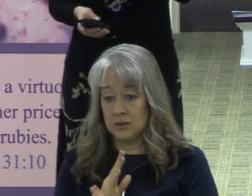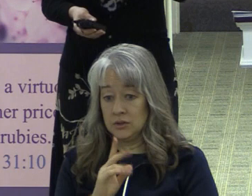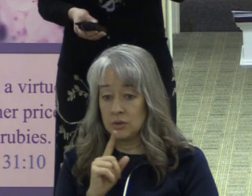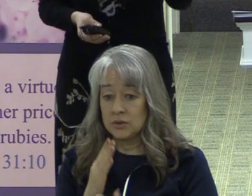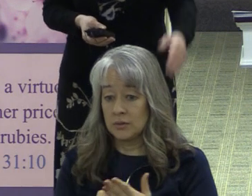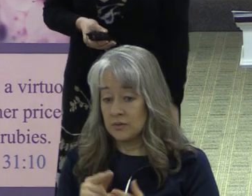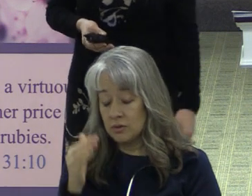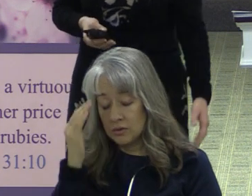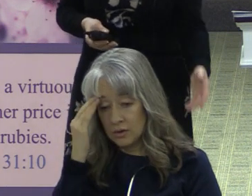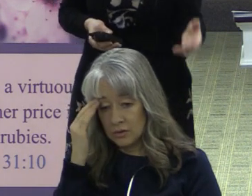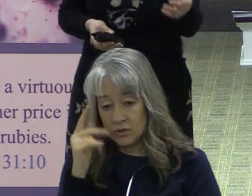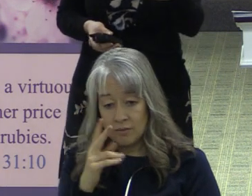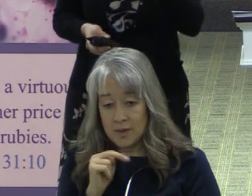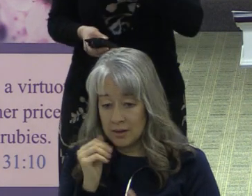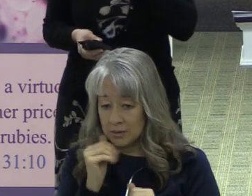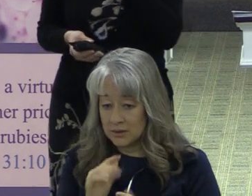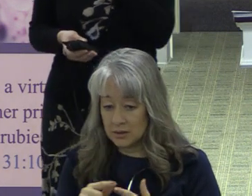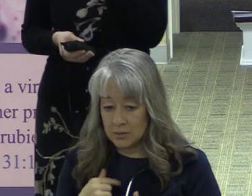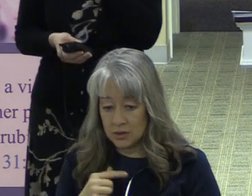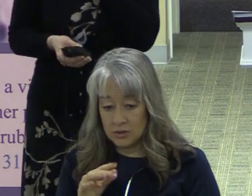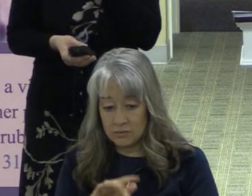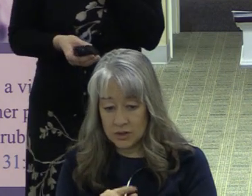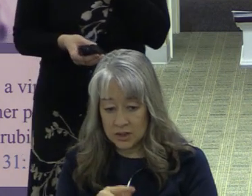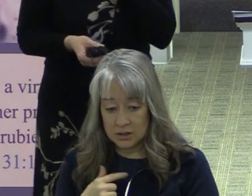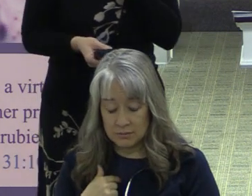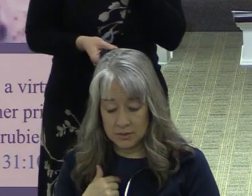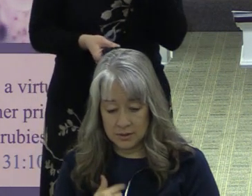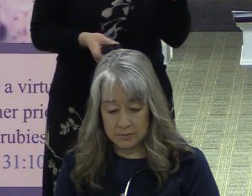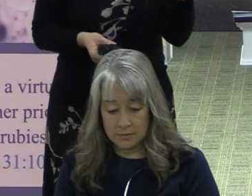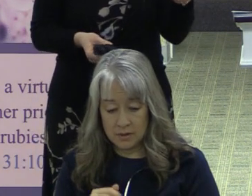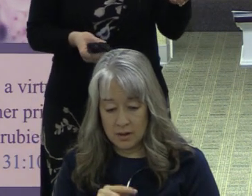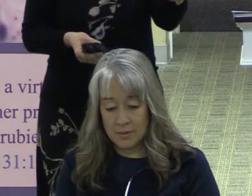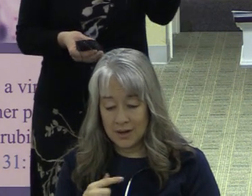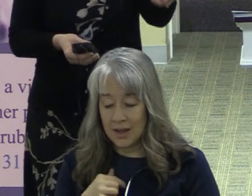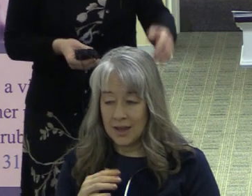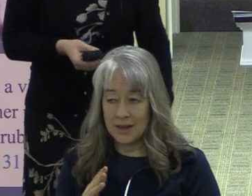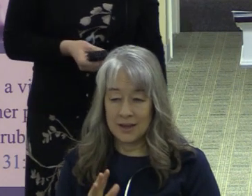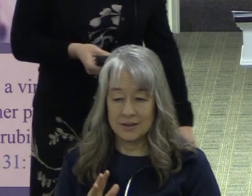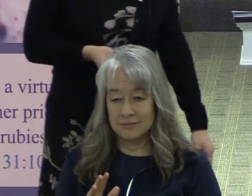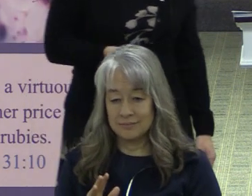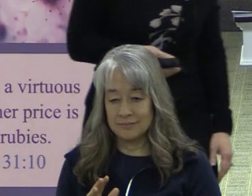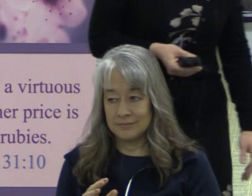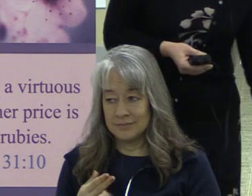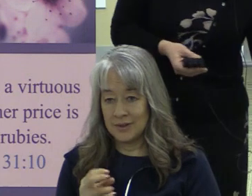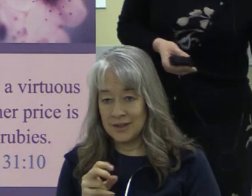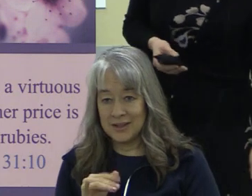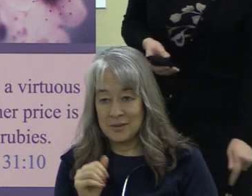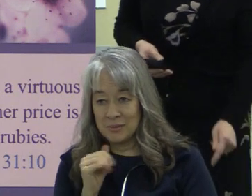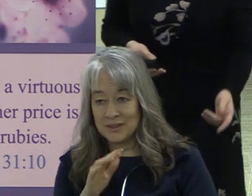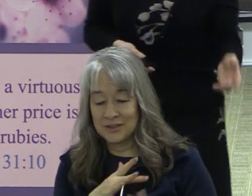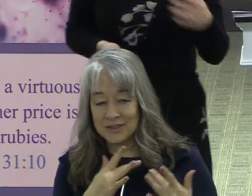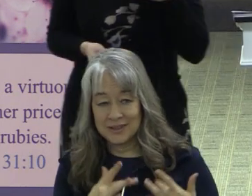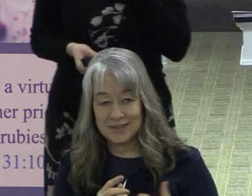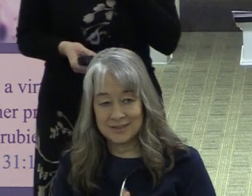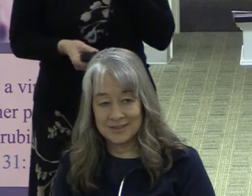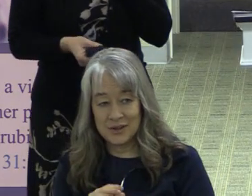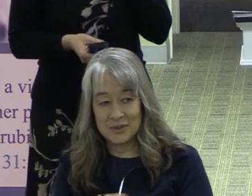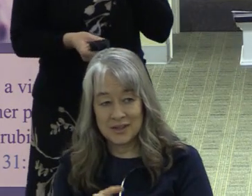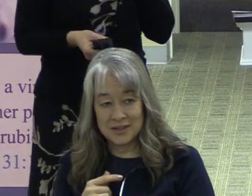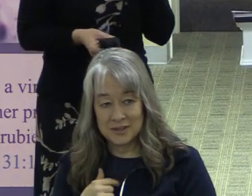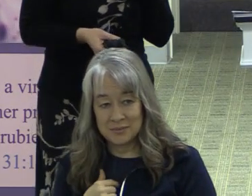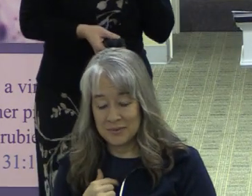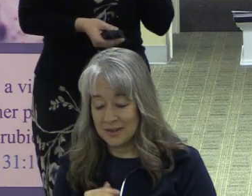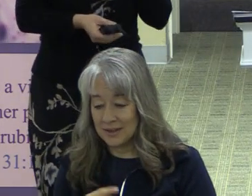of you know, you've been a blessing to me. You've reached out to me. But I kind of, like Holly, bless your heart, you know, reaching out